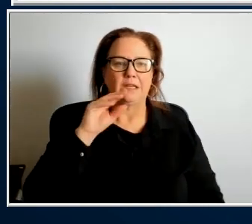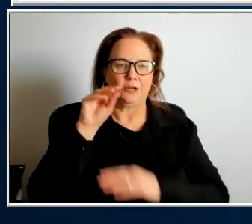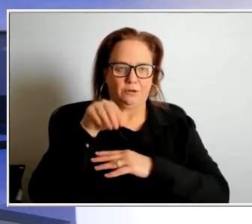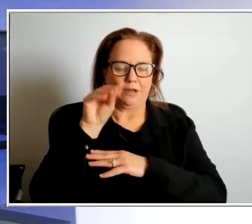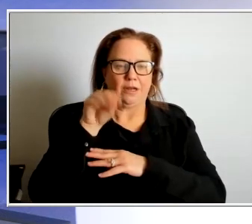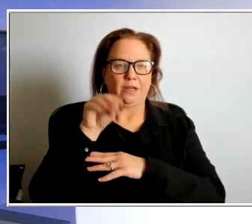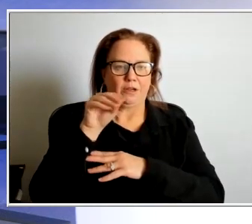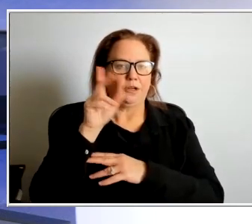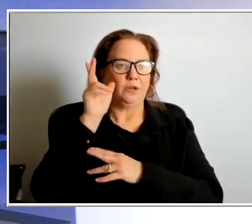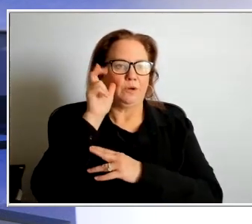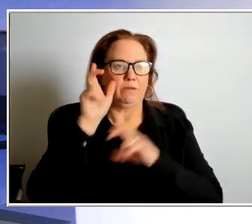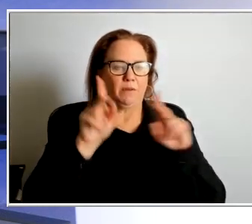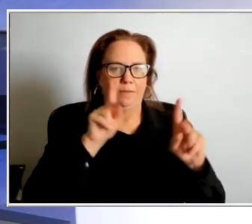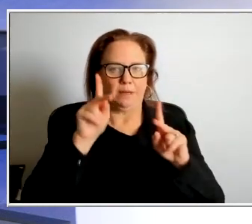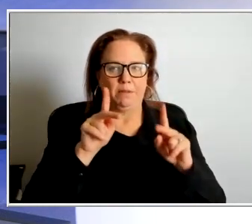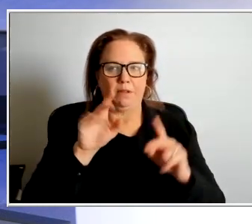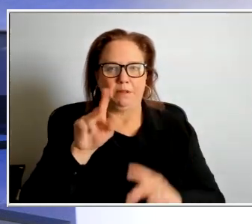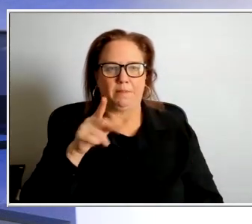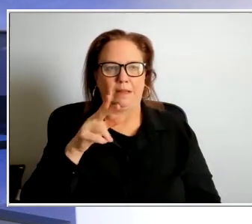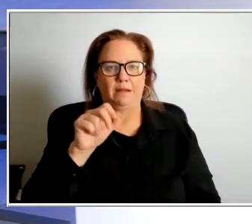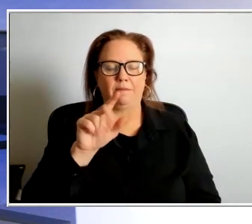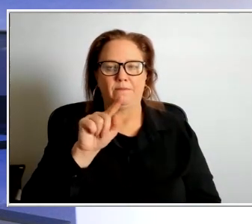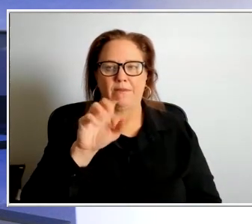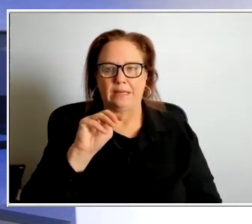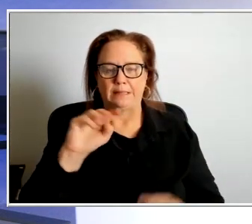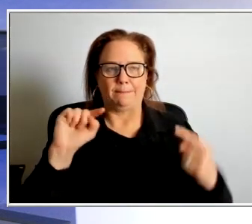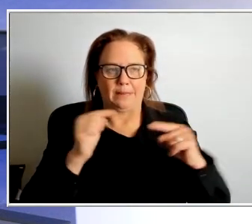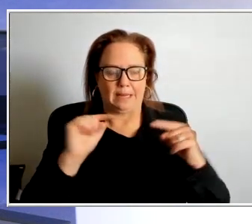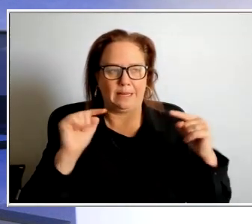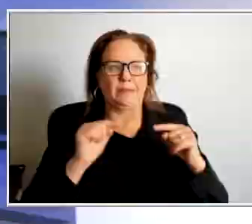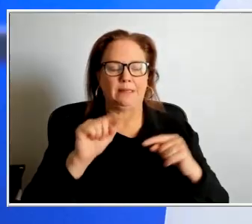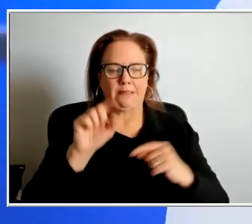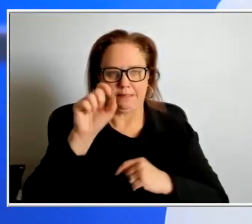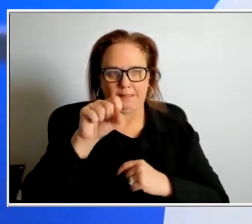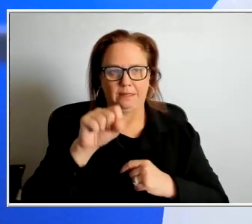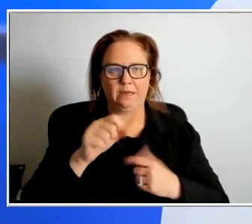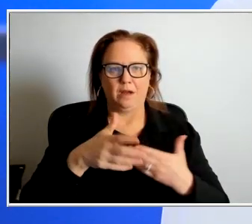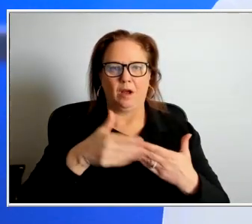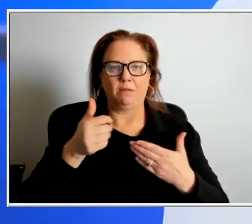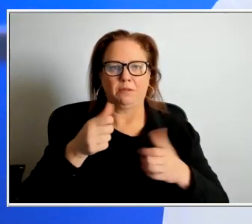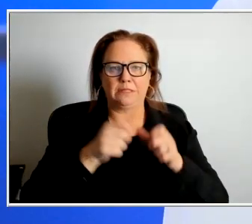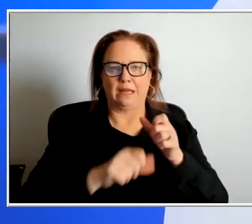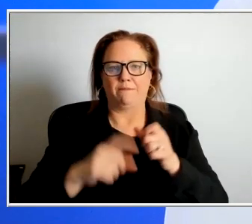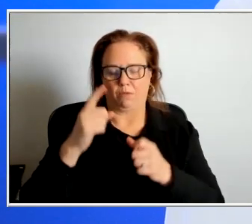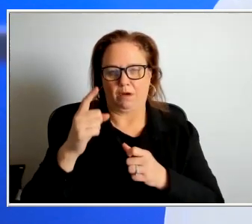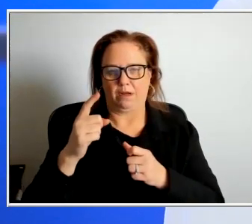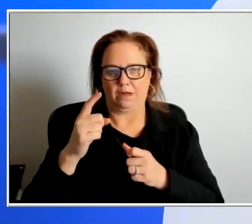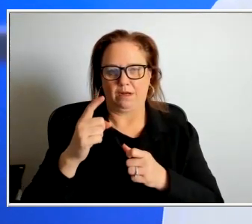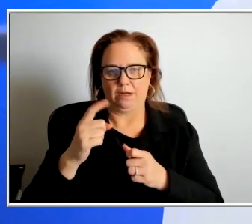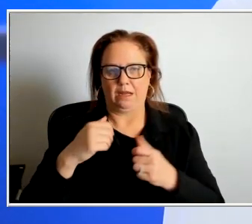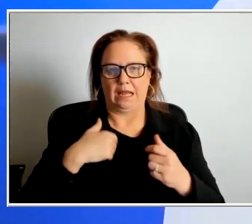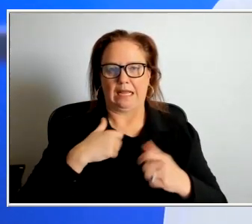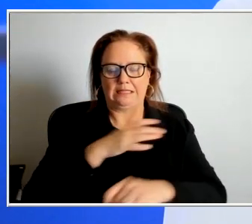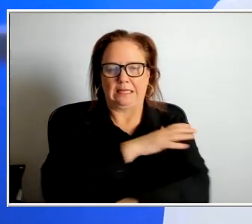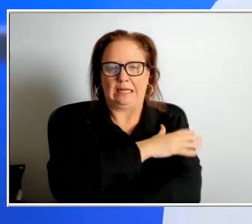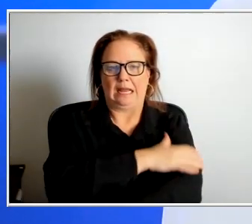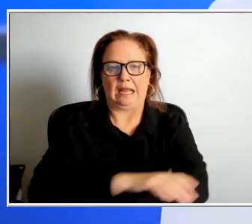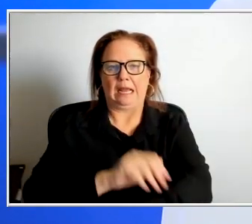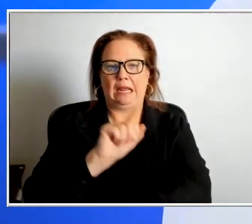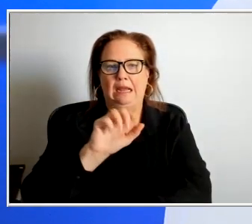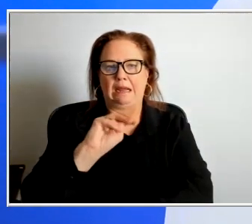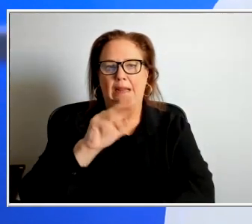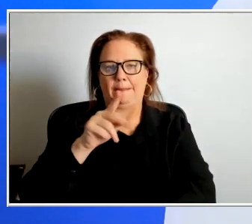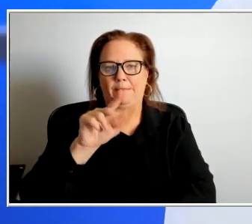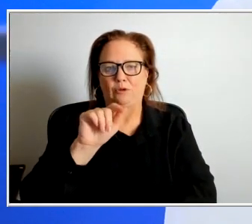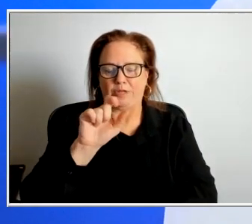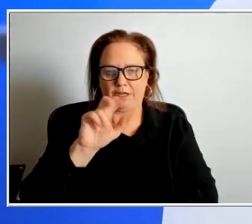from people regarding phantom pain. That's common. It's very common. Almost everybody who, has an amputation at the level of the wrist is going to have